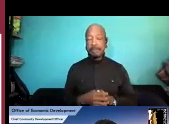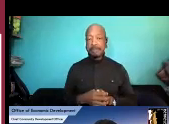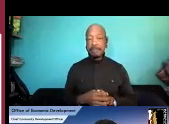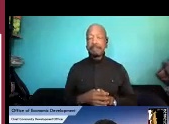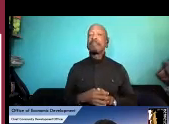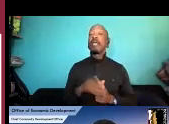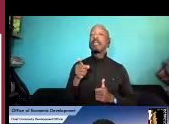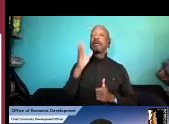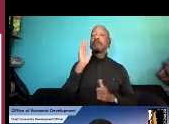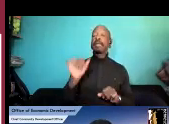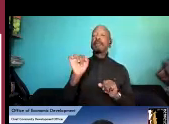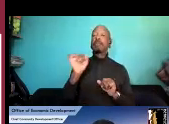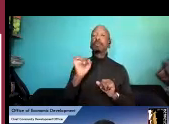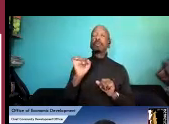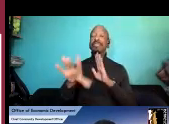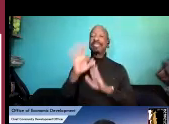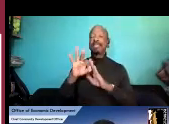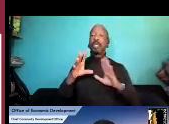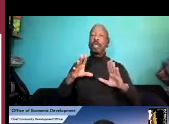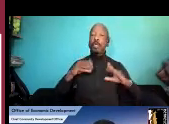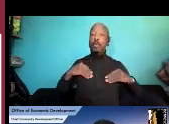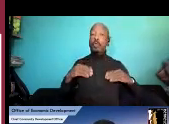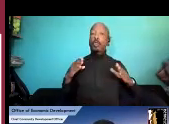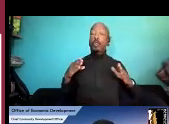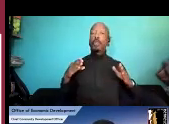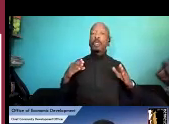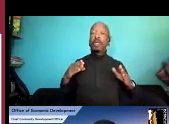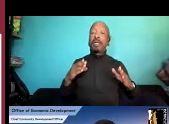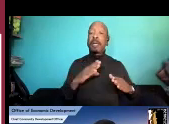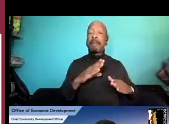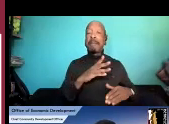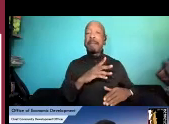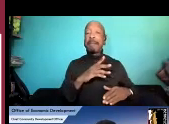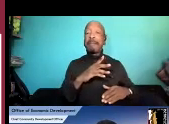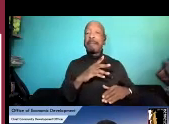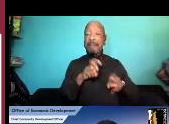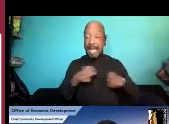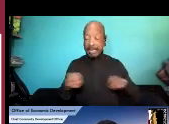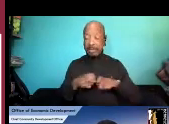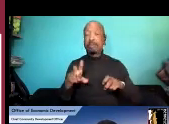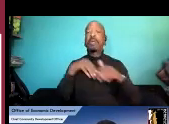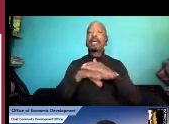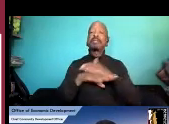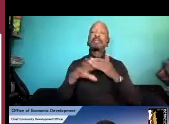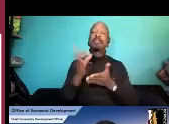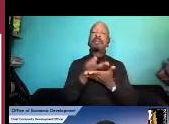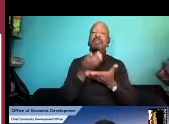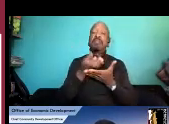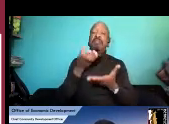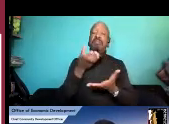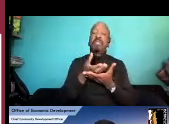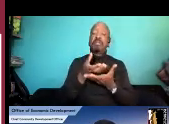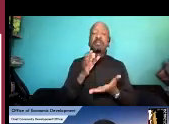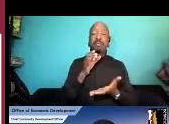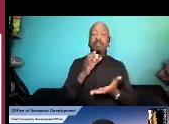to select an ownership panel to provide the personal guarantee to access our funds. And it'll allow a group of